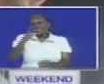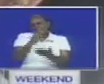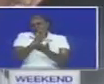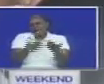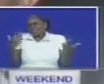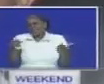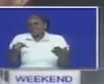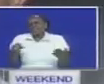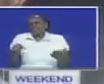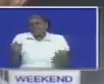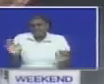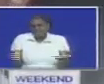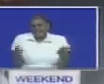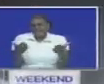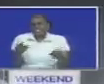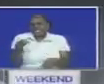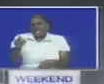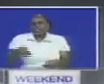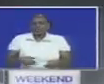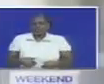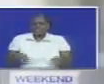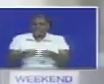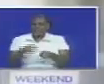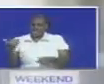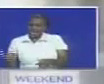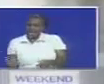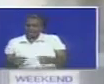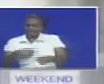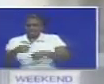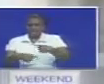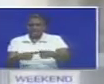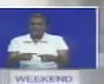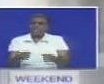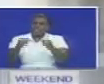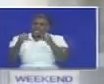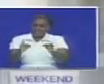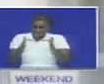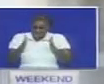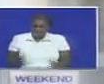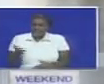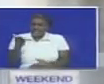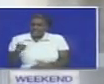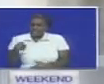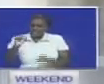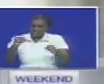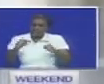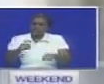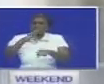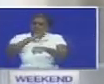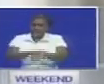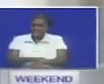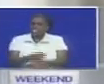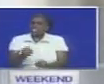to be inculcated in the youth and in the younger generation. So long as human beings are there and they can afford to cook and